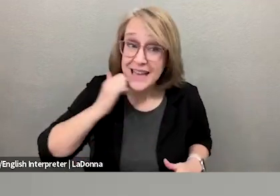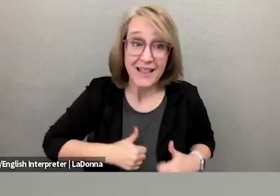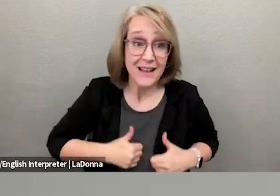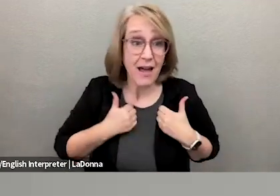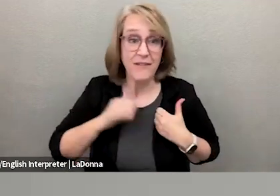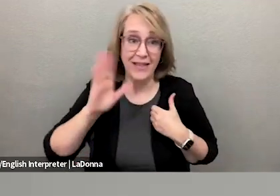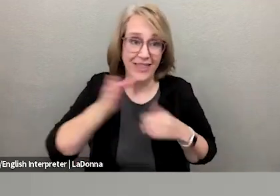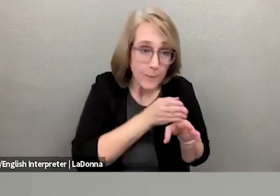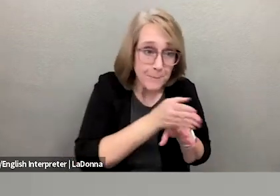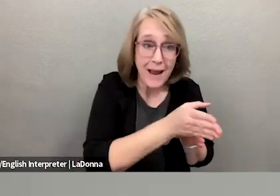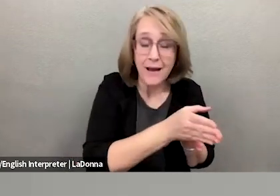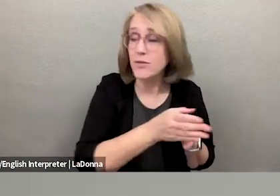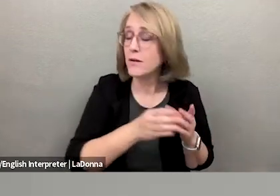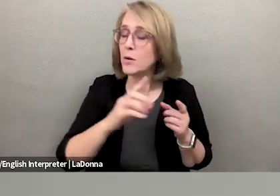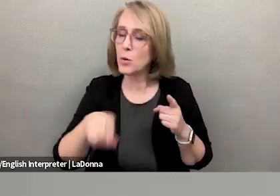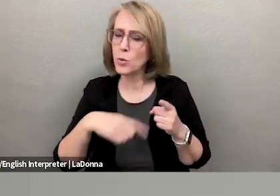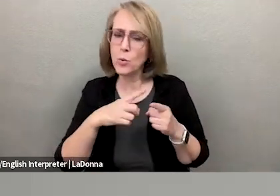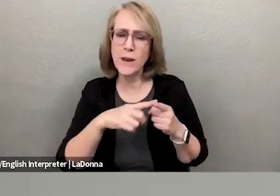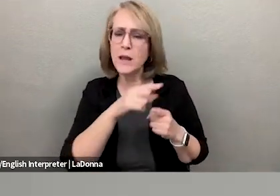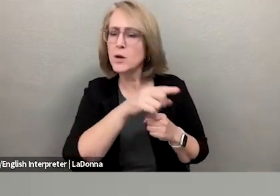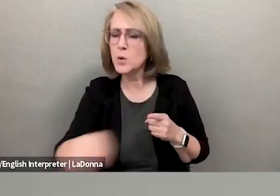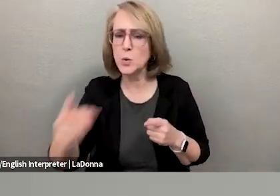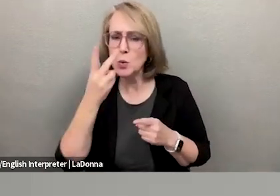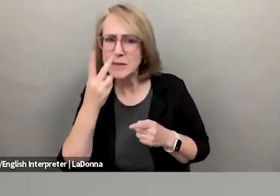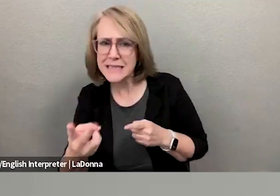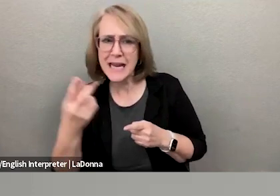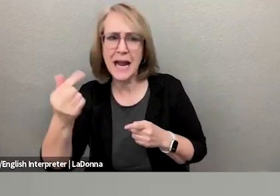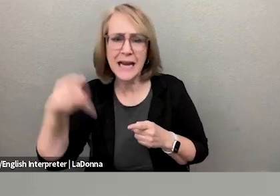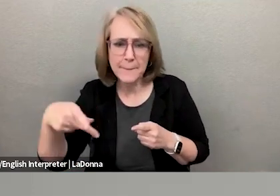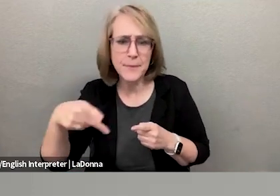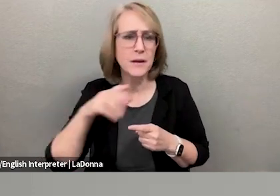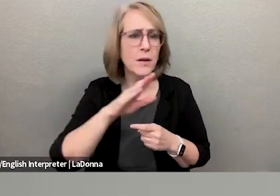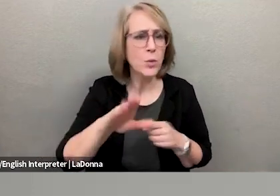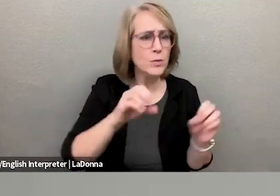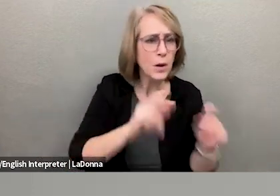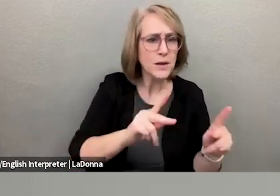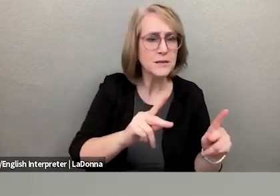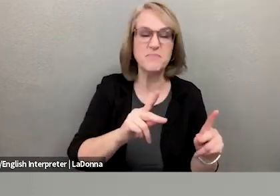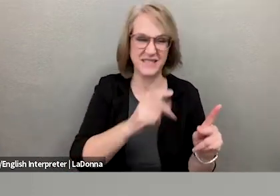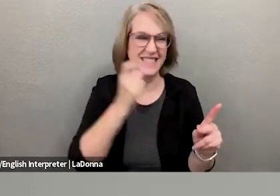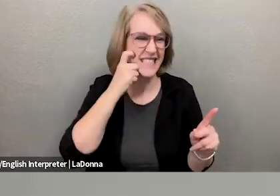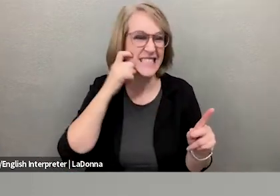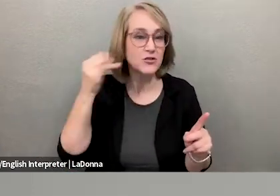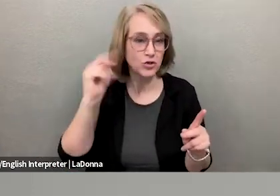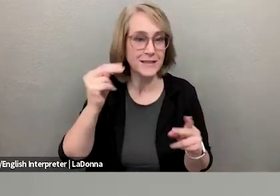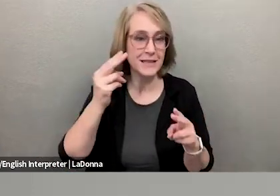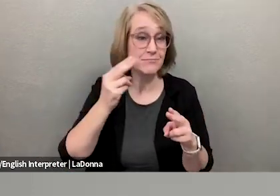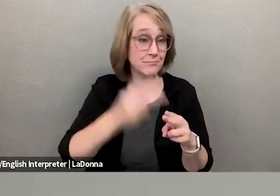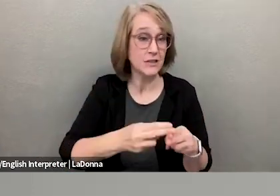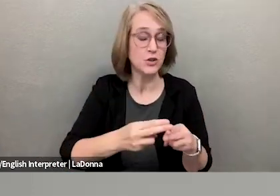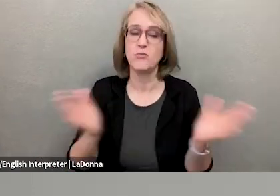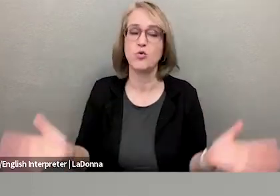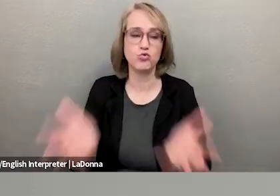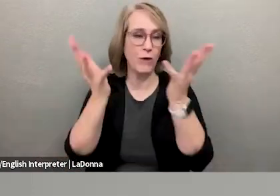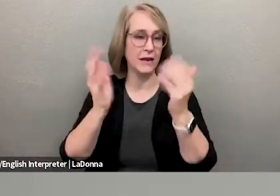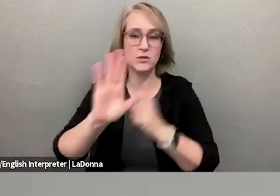sectors, when you see the opportunities and gaps, raise your voices, as Jason mentioned, and those